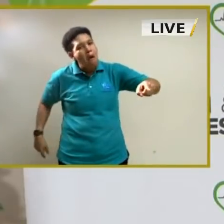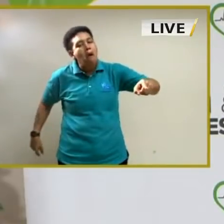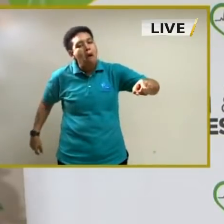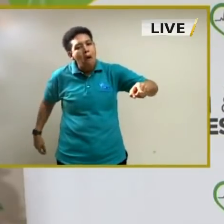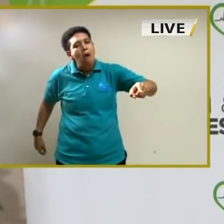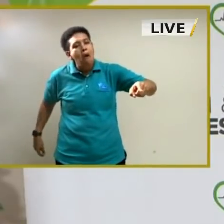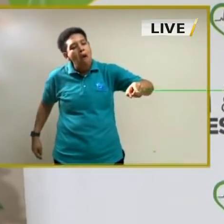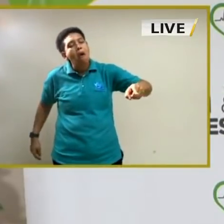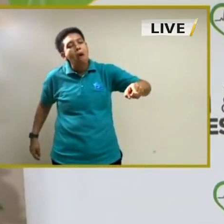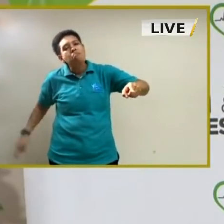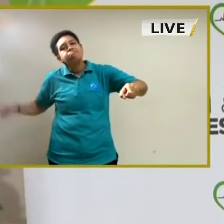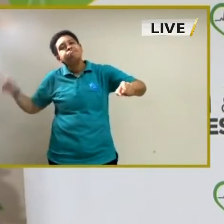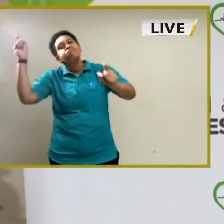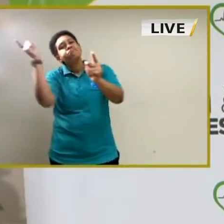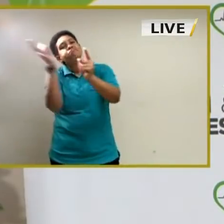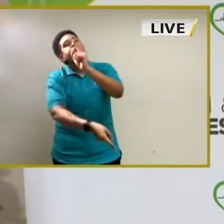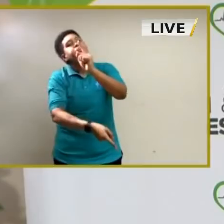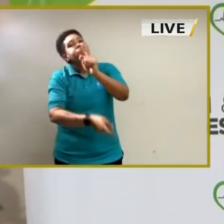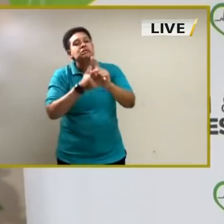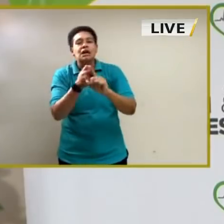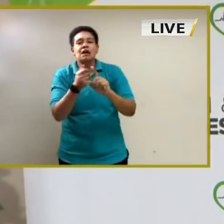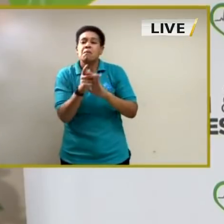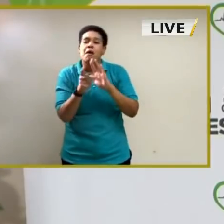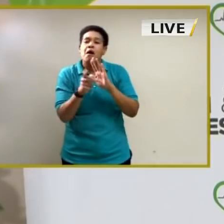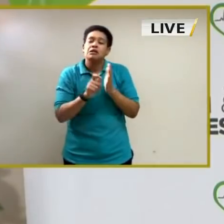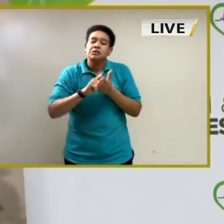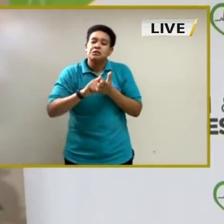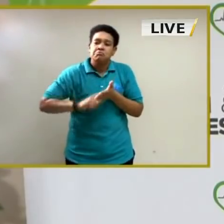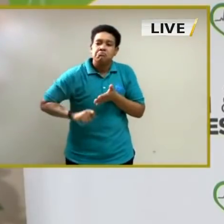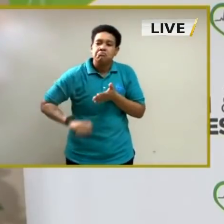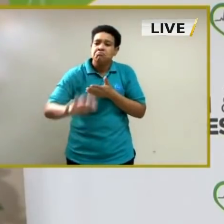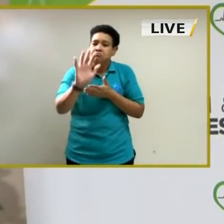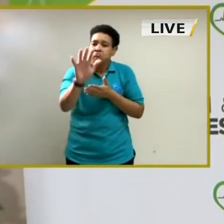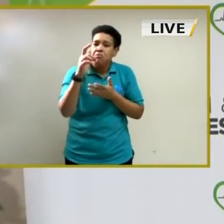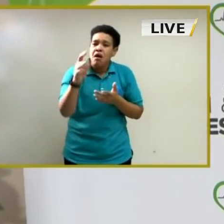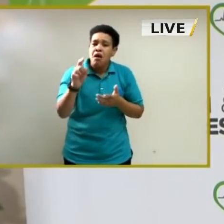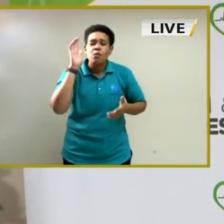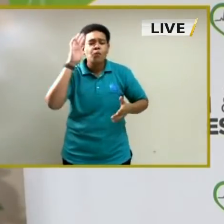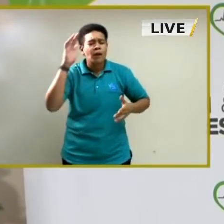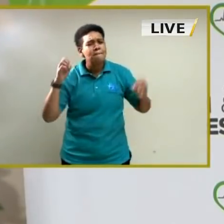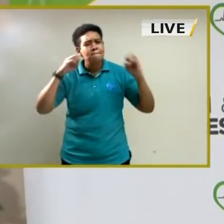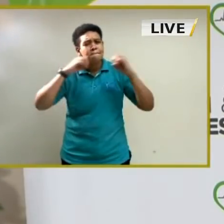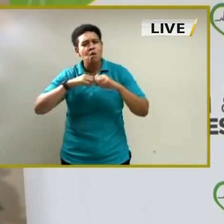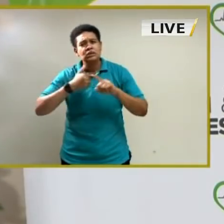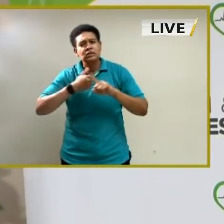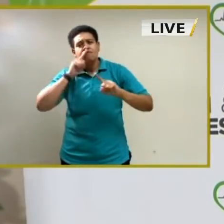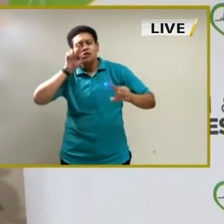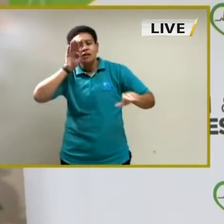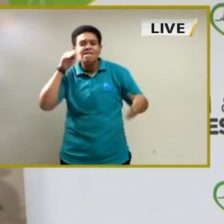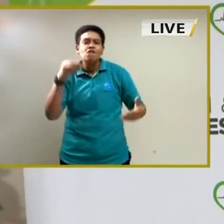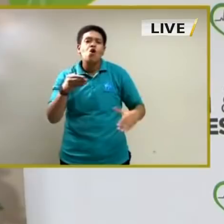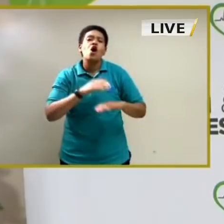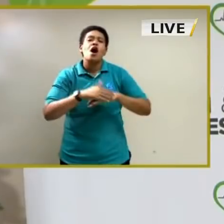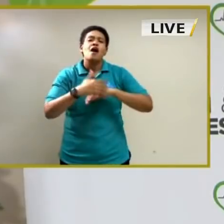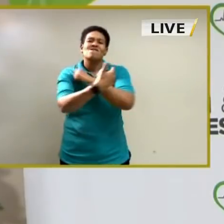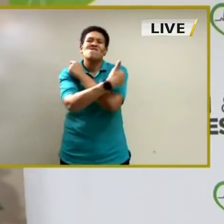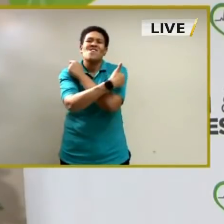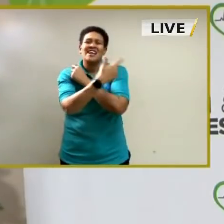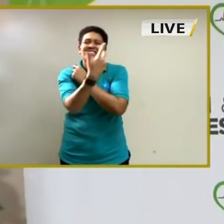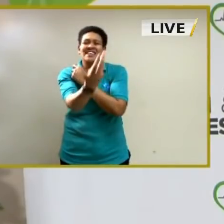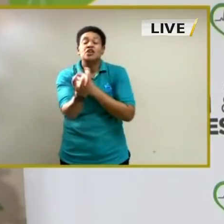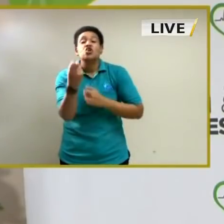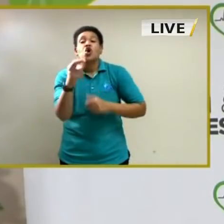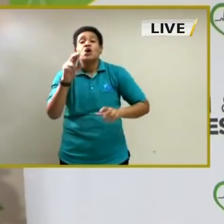a further evolution of the policies where there will be more focus on vaccination